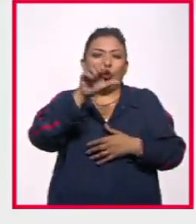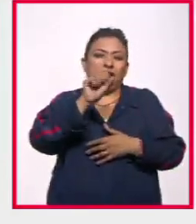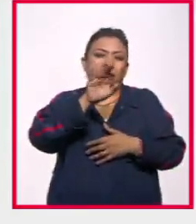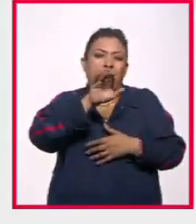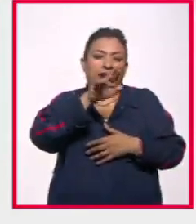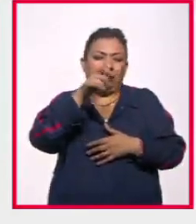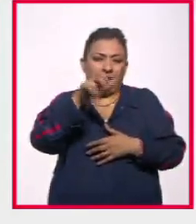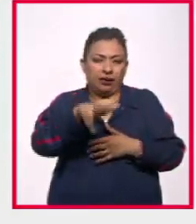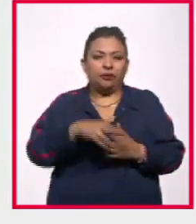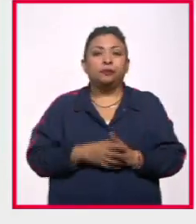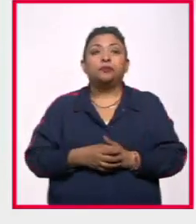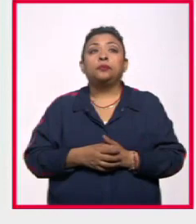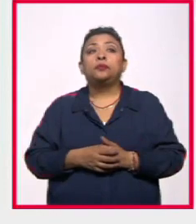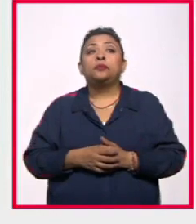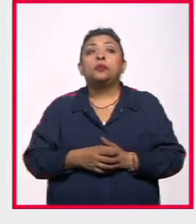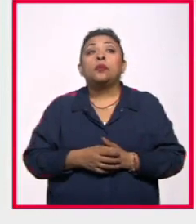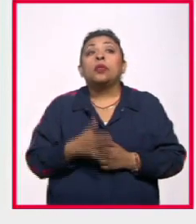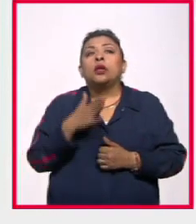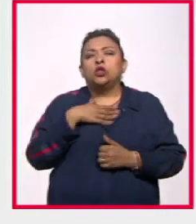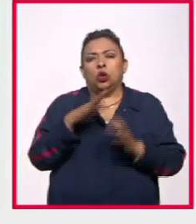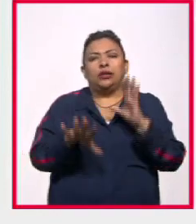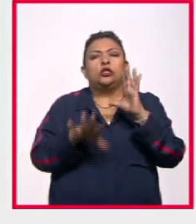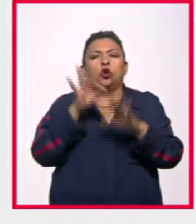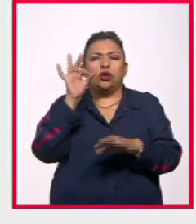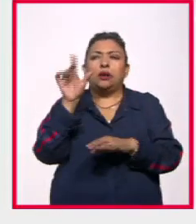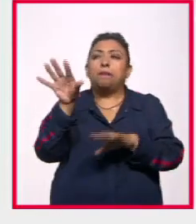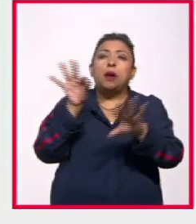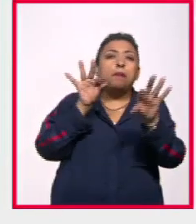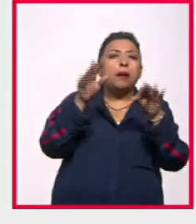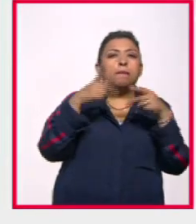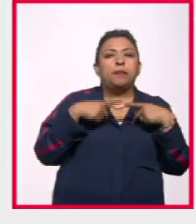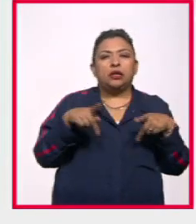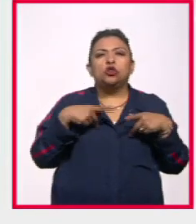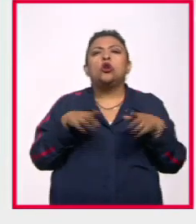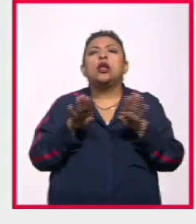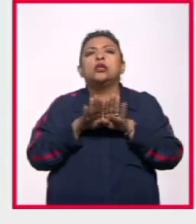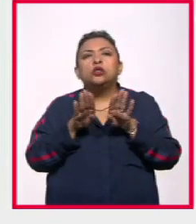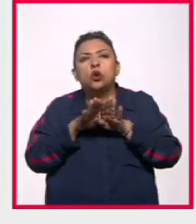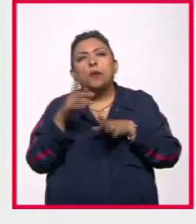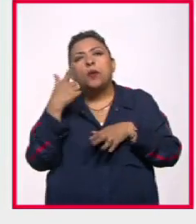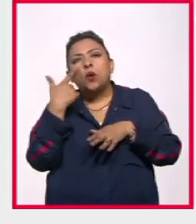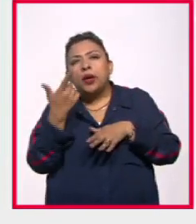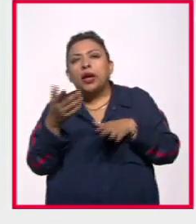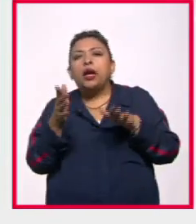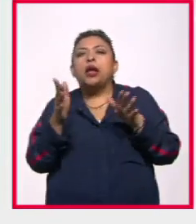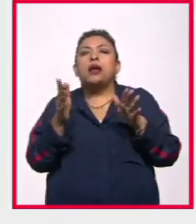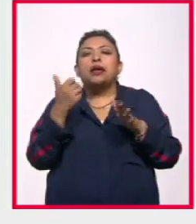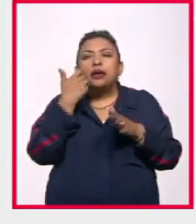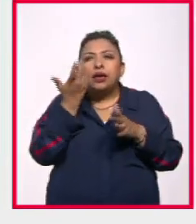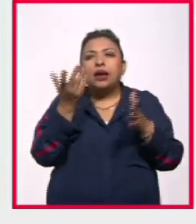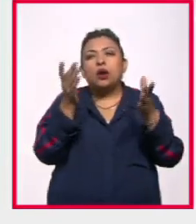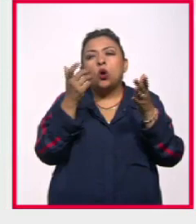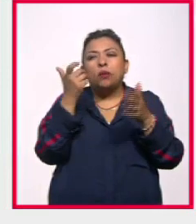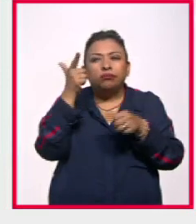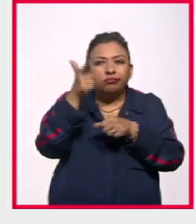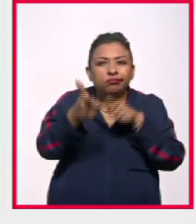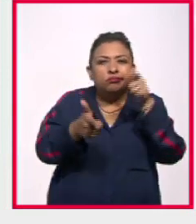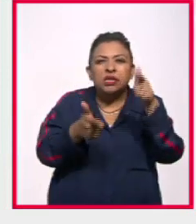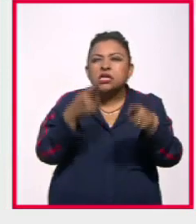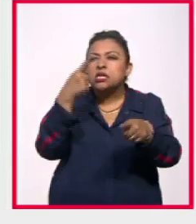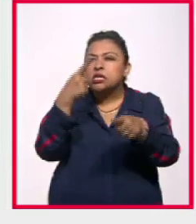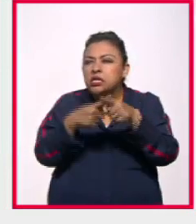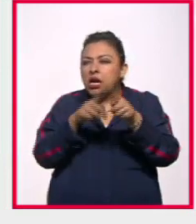Barragán. I chose the artist partly through the exercise of trying to think of who would be the